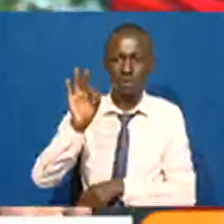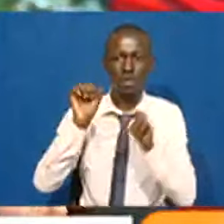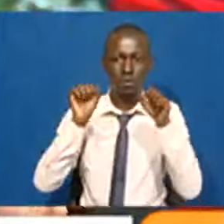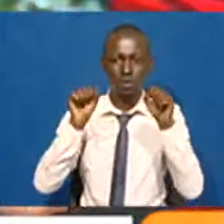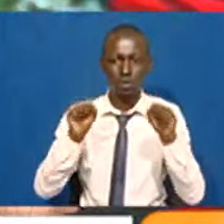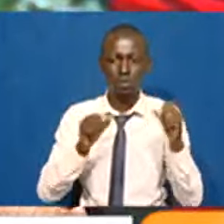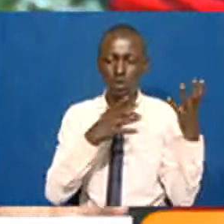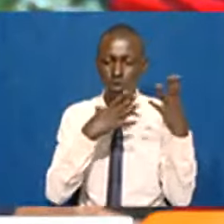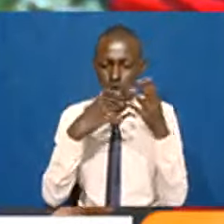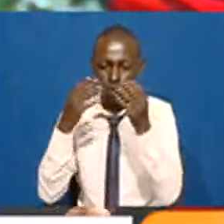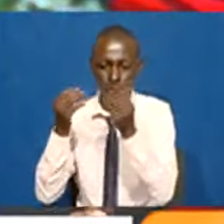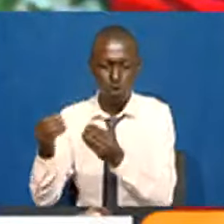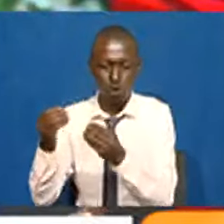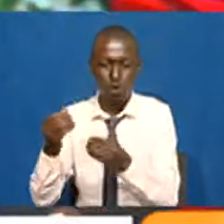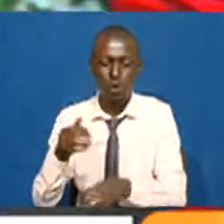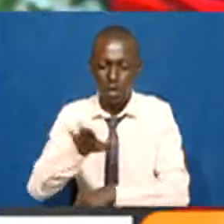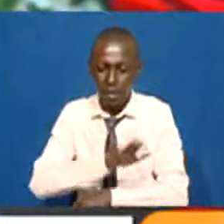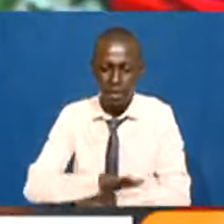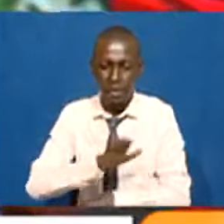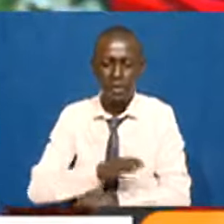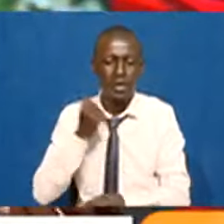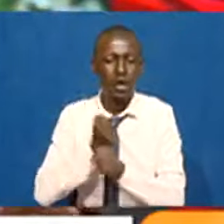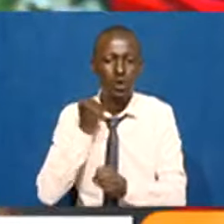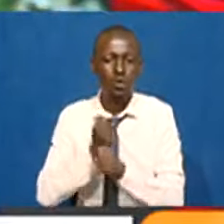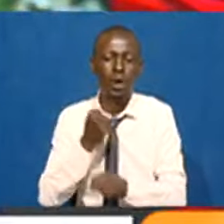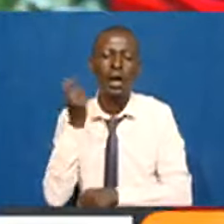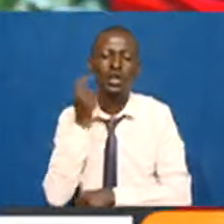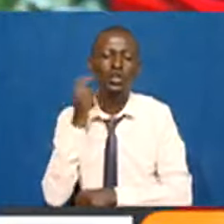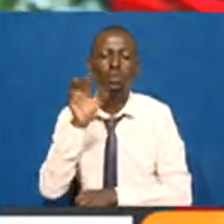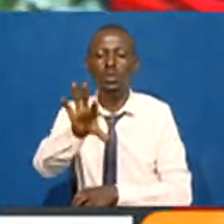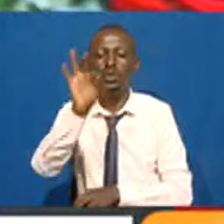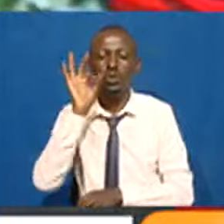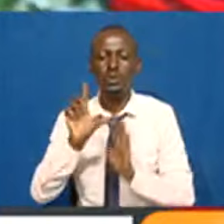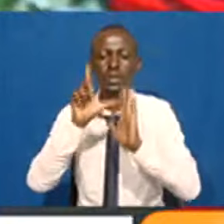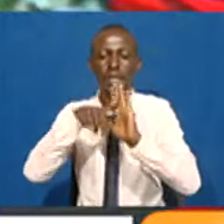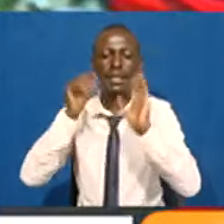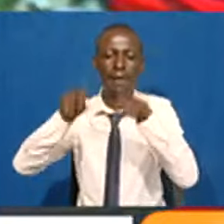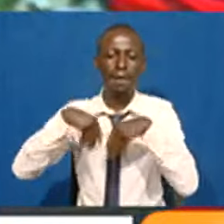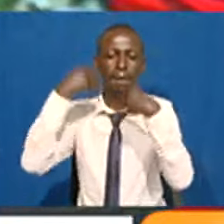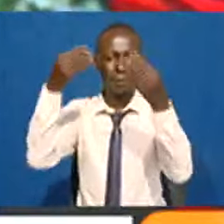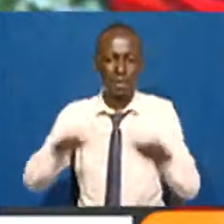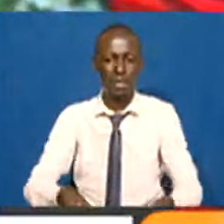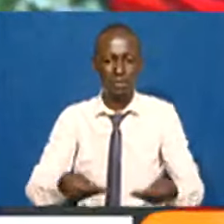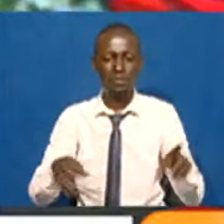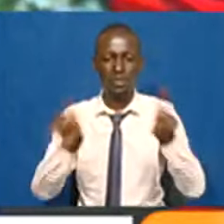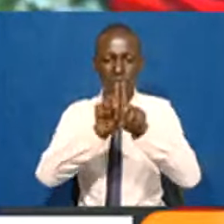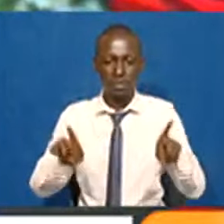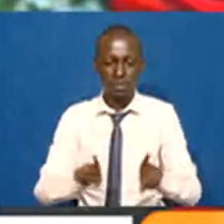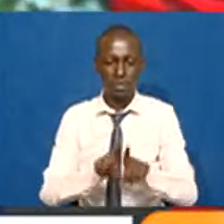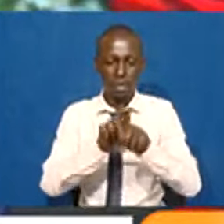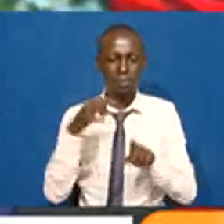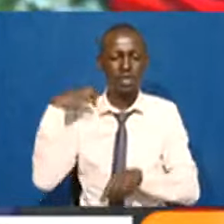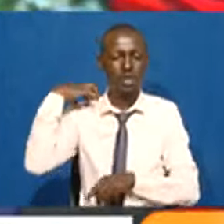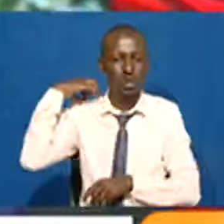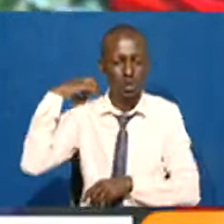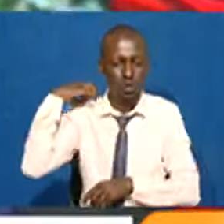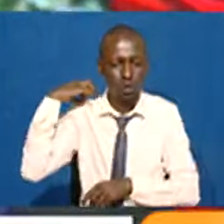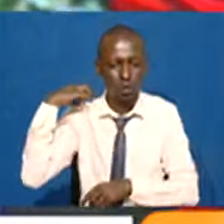our workshop, because we have got our own workshop. You select whatever you want and we provide it. Okay. The same applies to clothing. We have